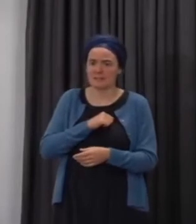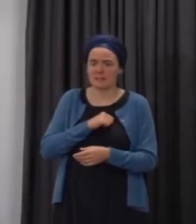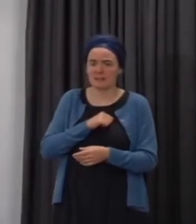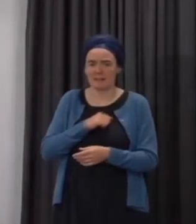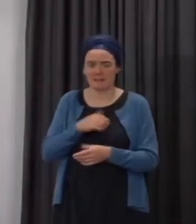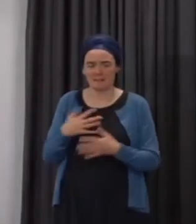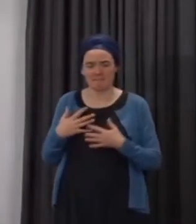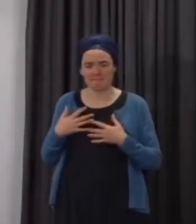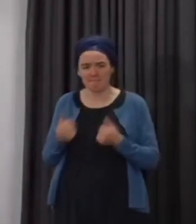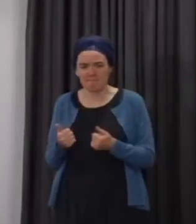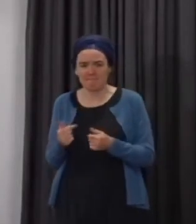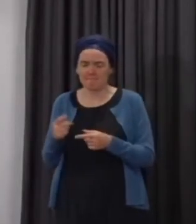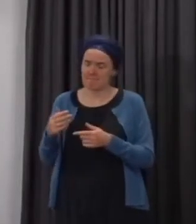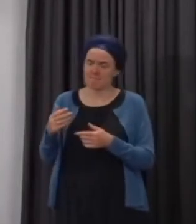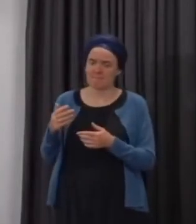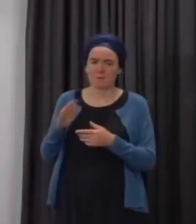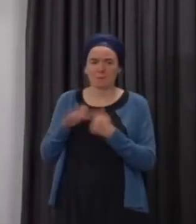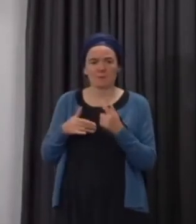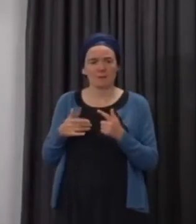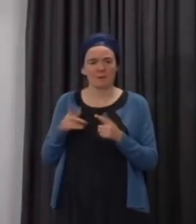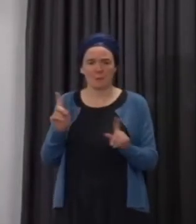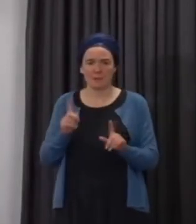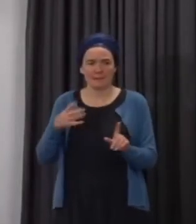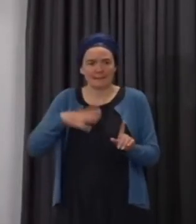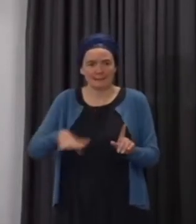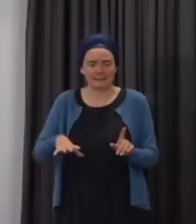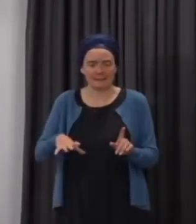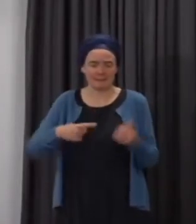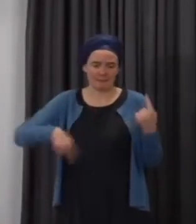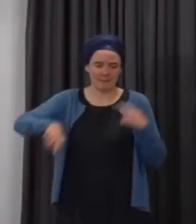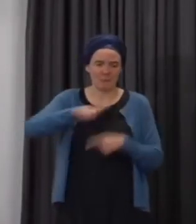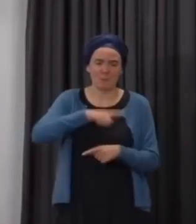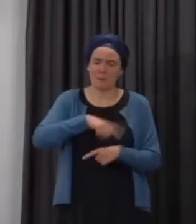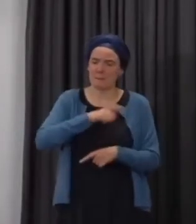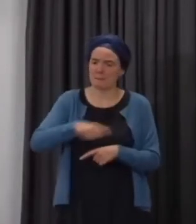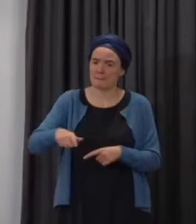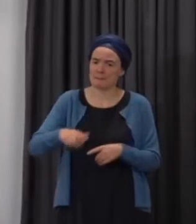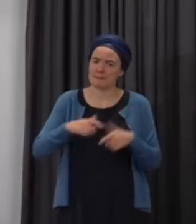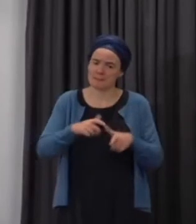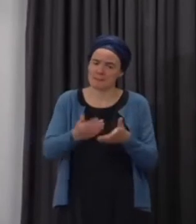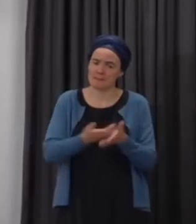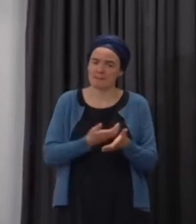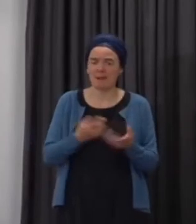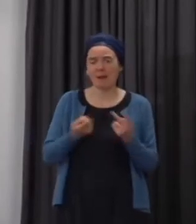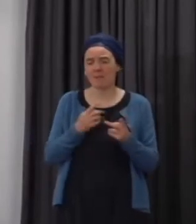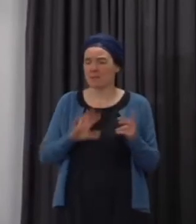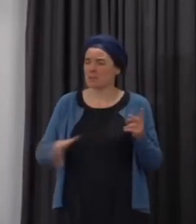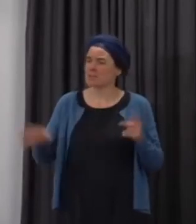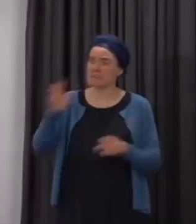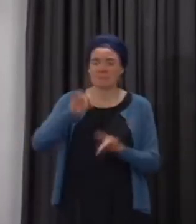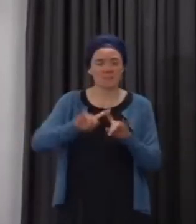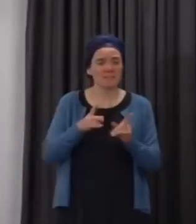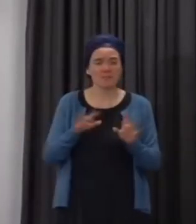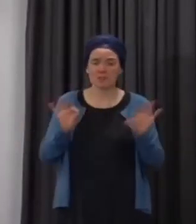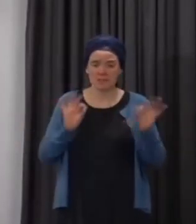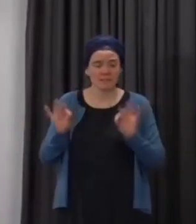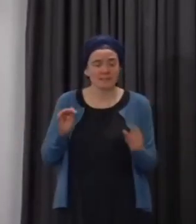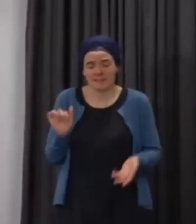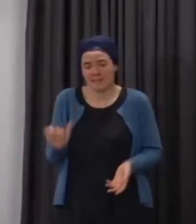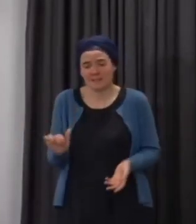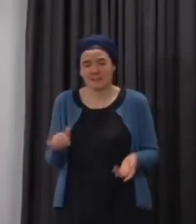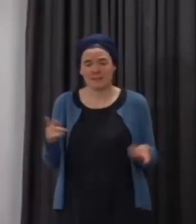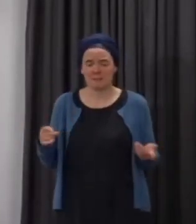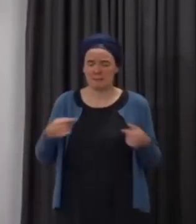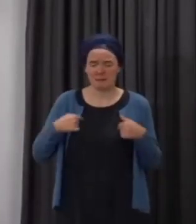how and why different chief medical officers and their equivalents in other countries have made different choices. But I just don't think it's right for me as a minister to try